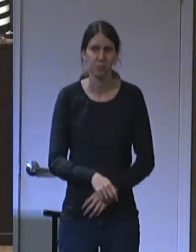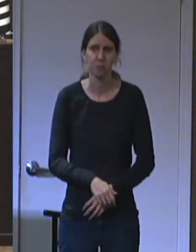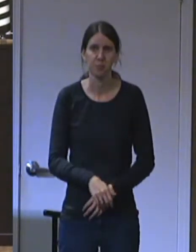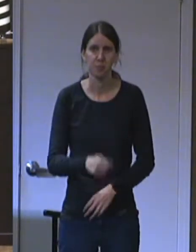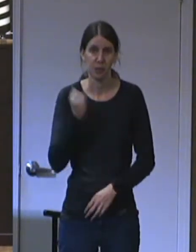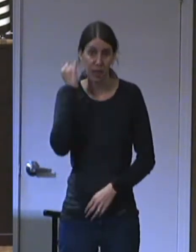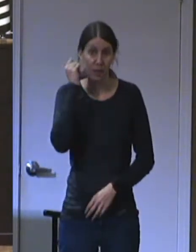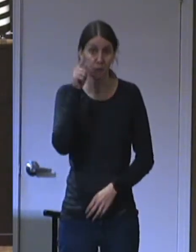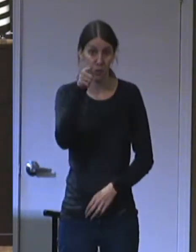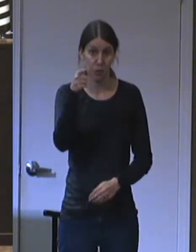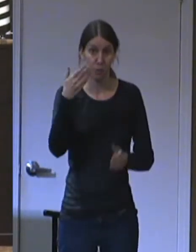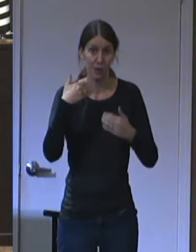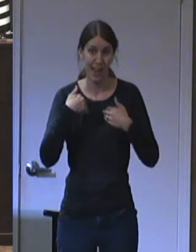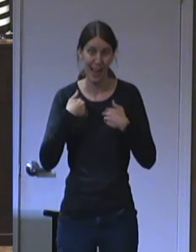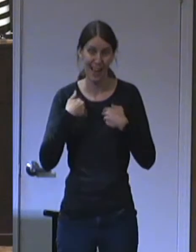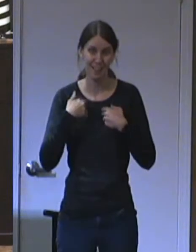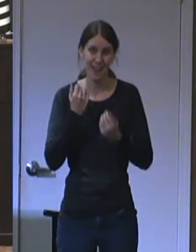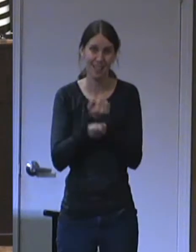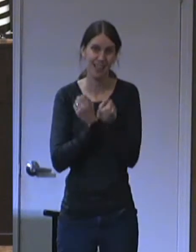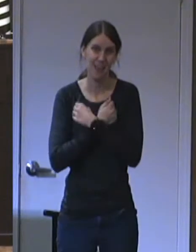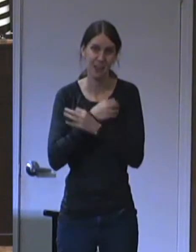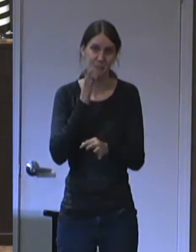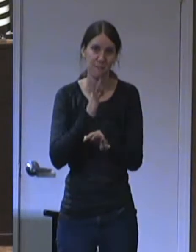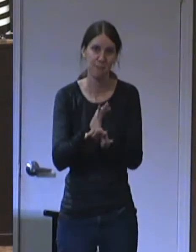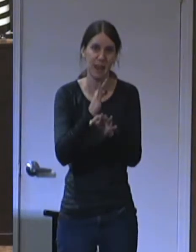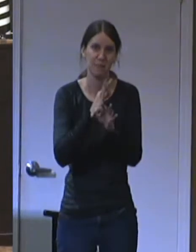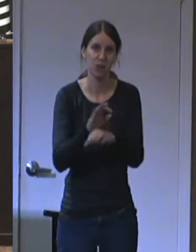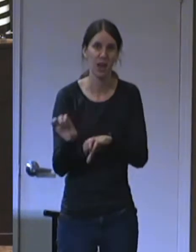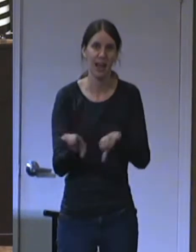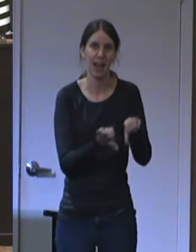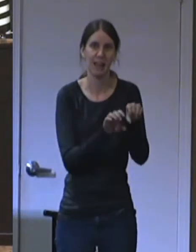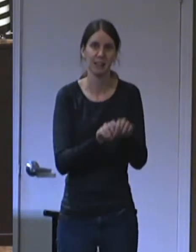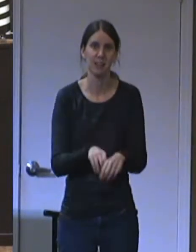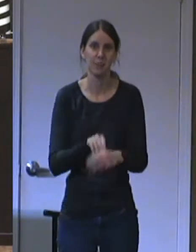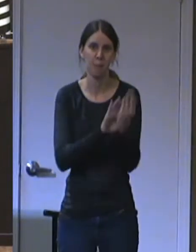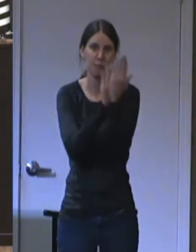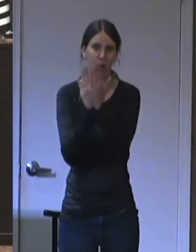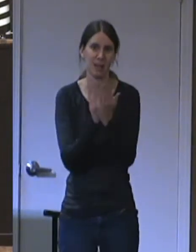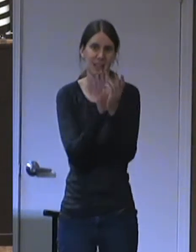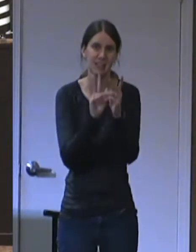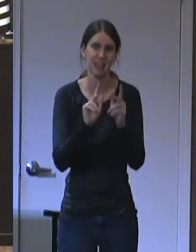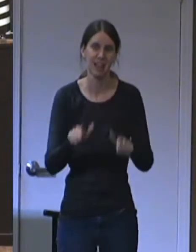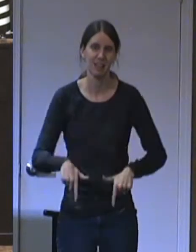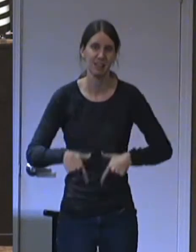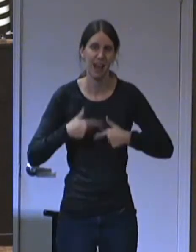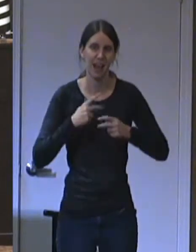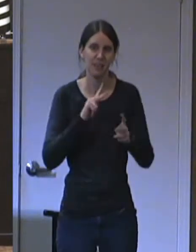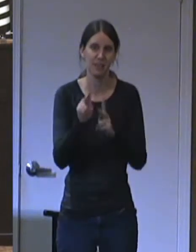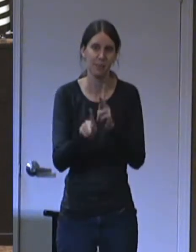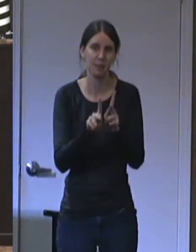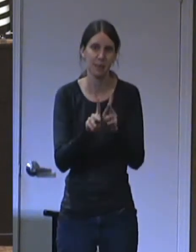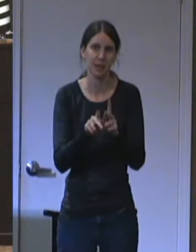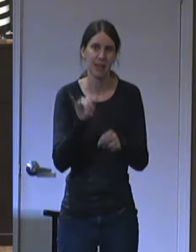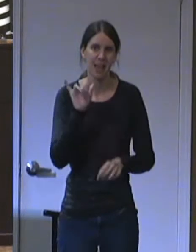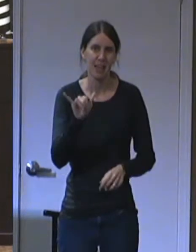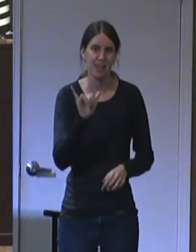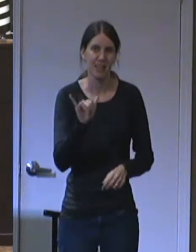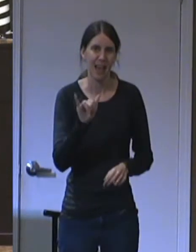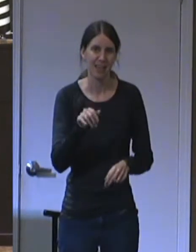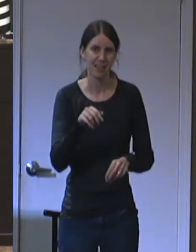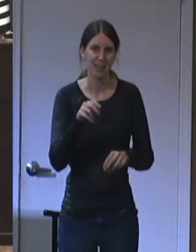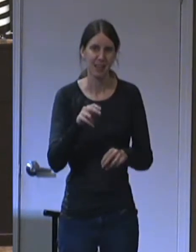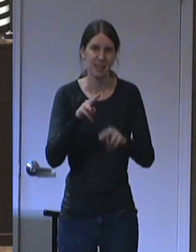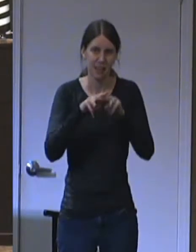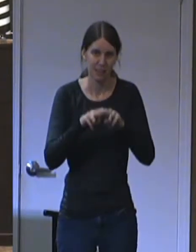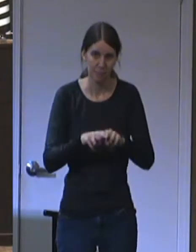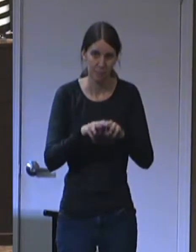If you're going to have this loving, faithful, active presence in the lives of people, which actually is at the heart of the Great